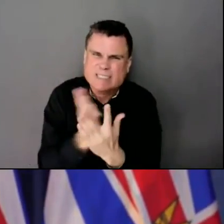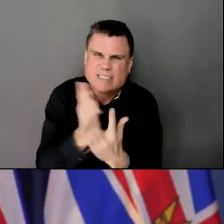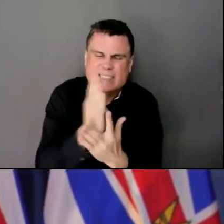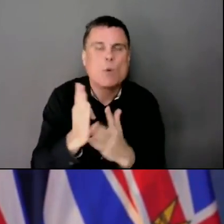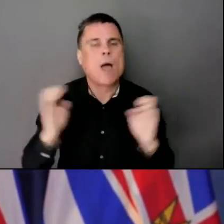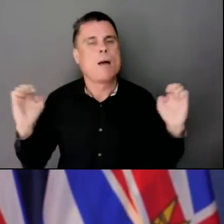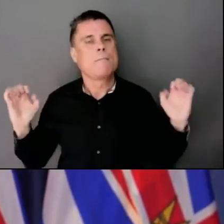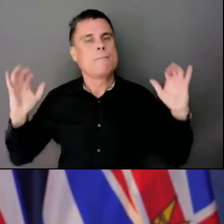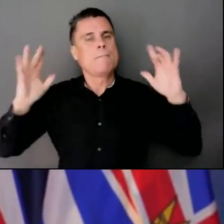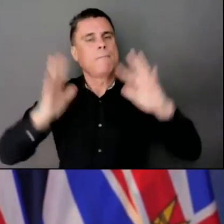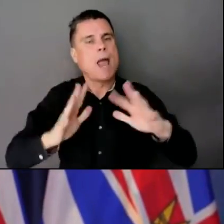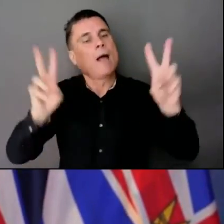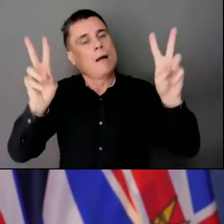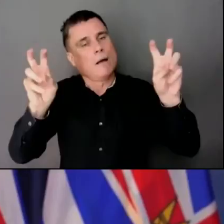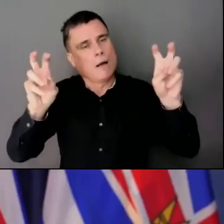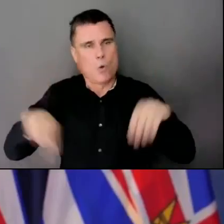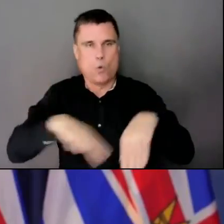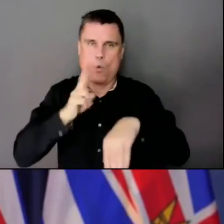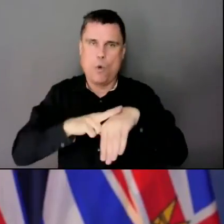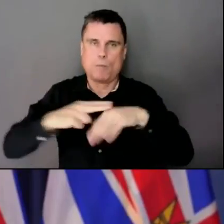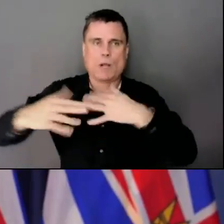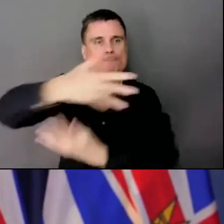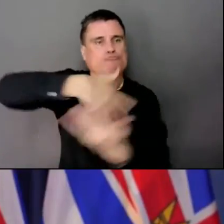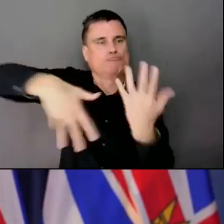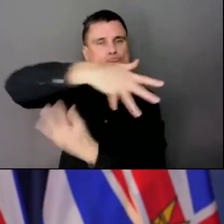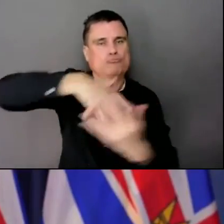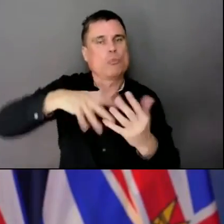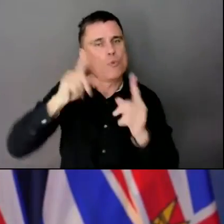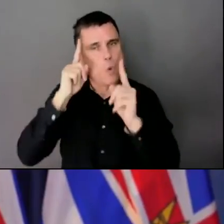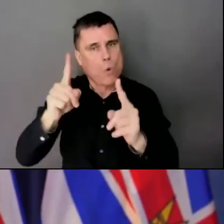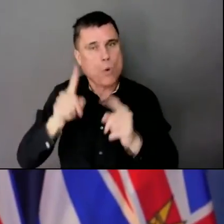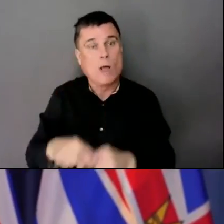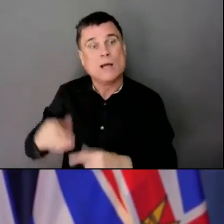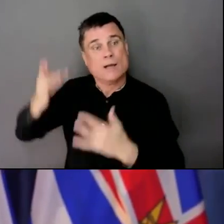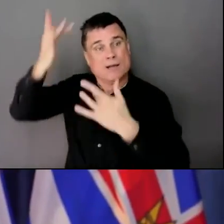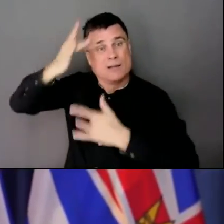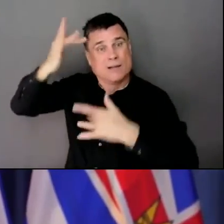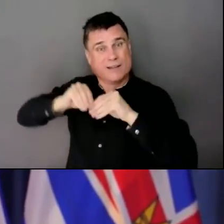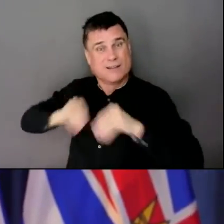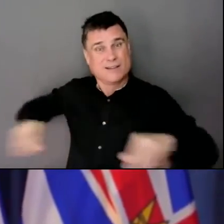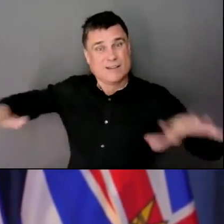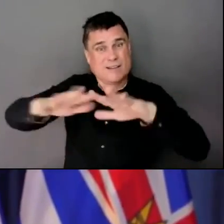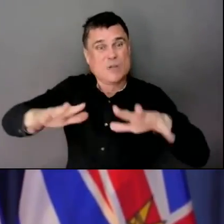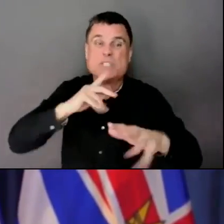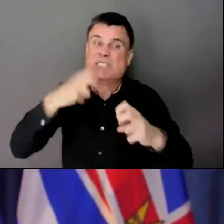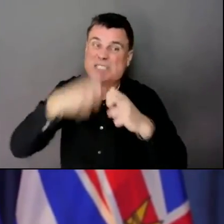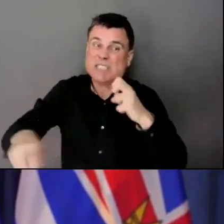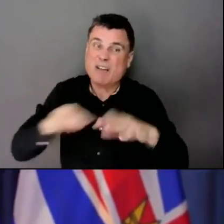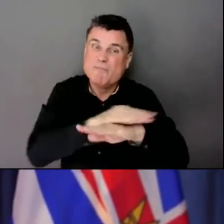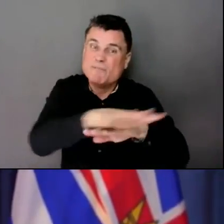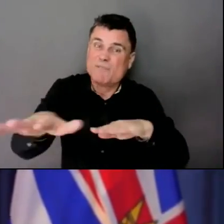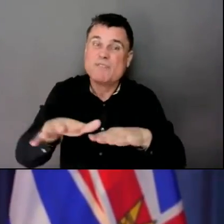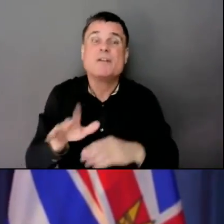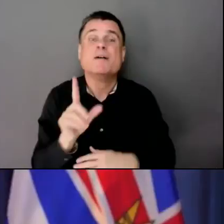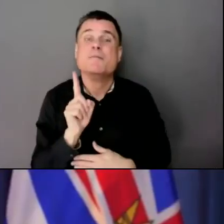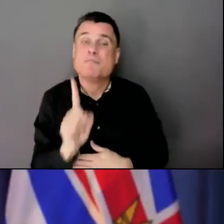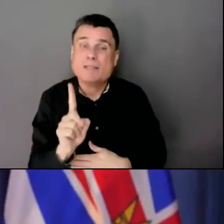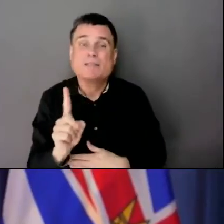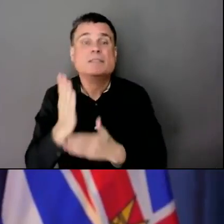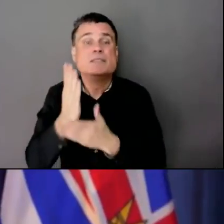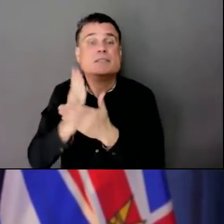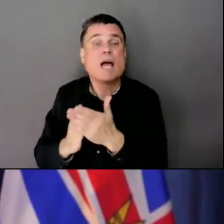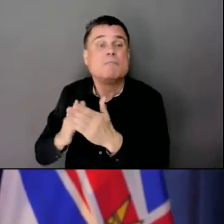hit us all very, very hard, it has not hit us equally. Over the past 6 weeks, we have been able to